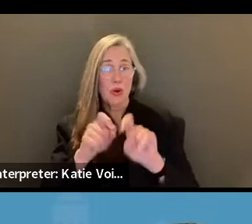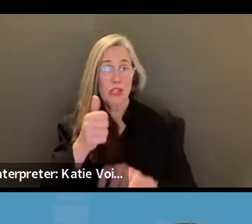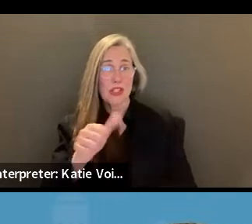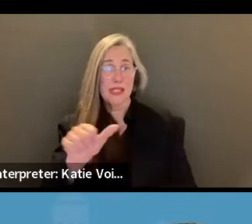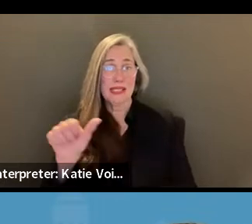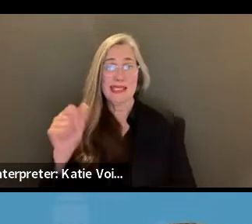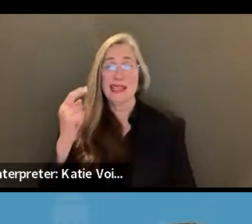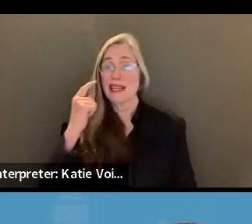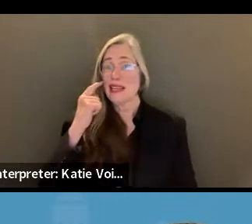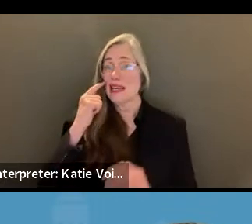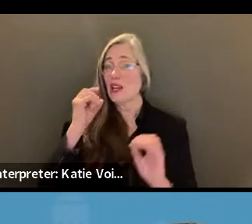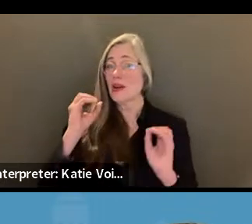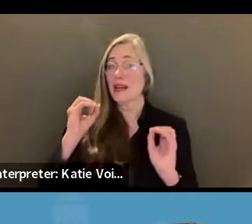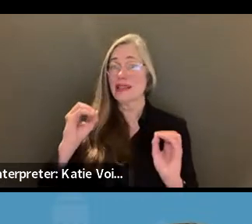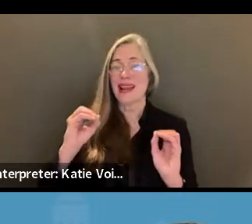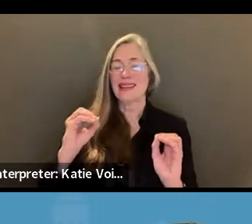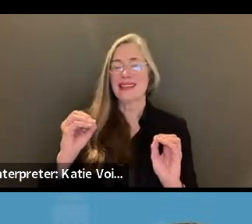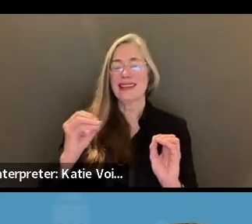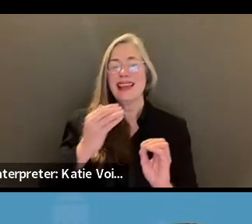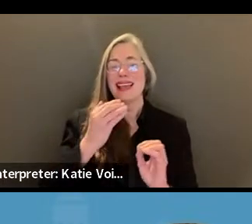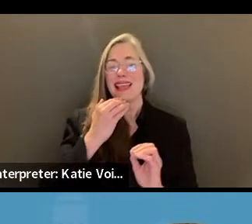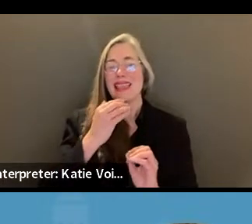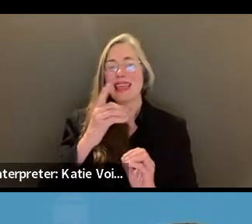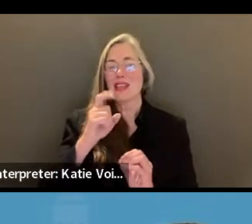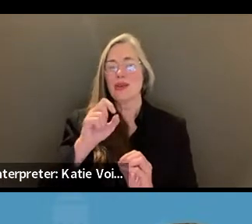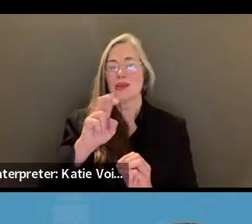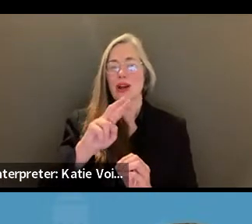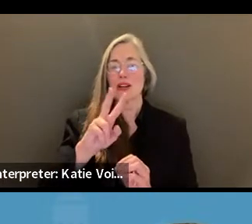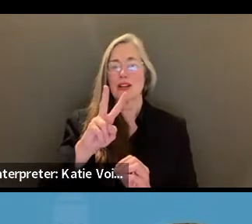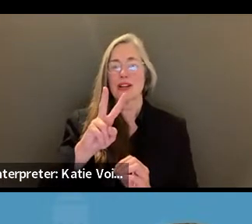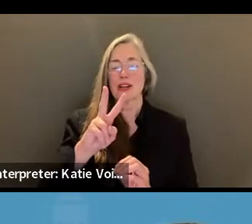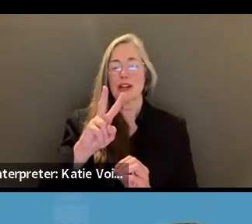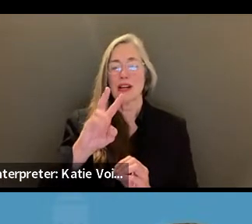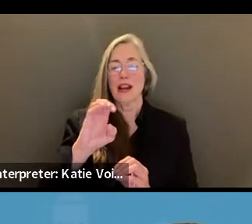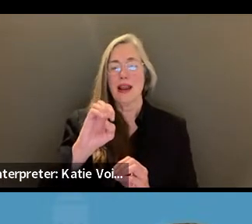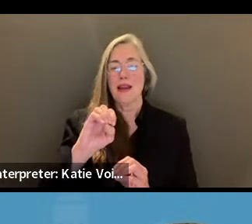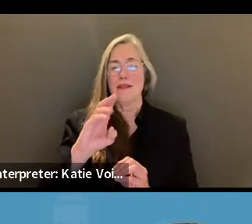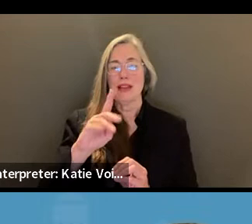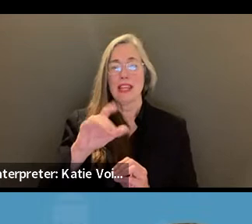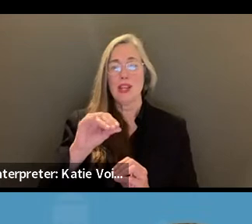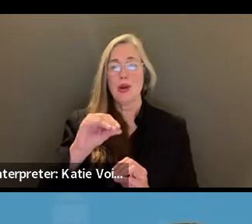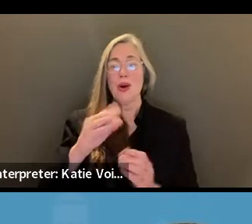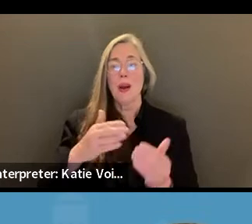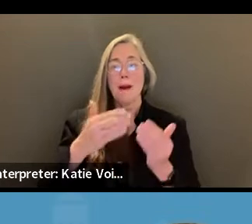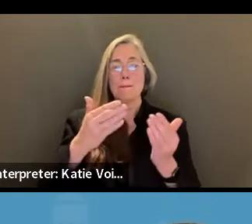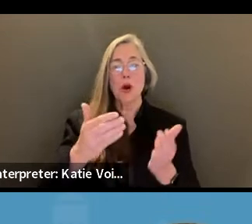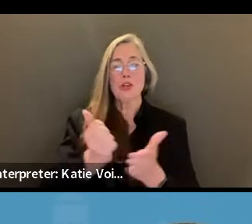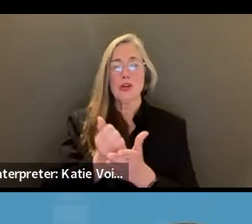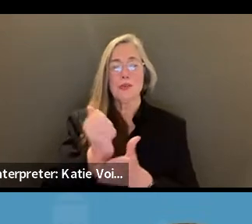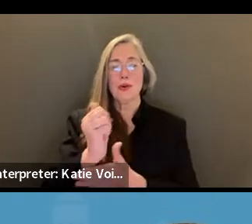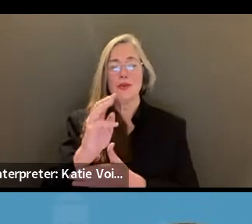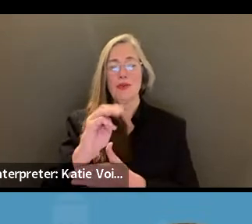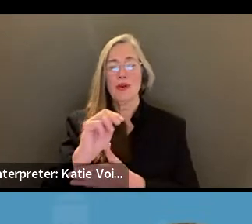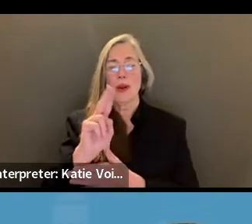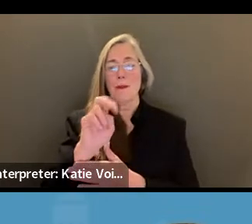Hearing no comments and or questions. Thank you, Dr. Vecchio. May I have a motion to approve? I so